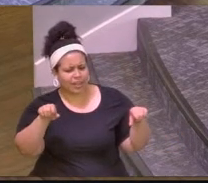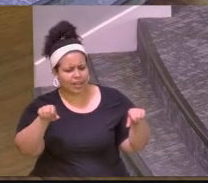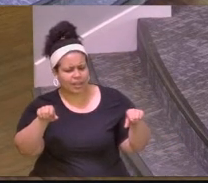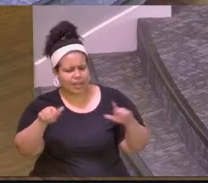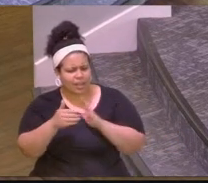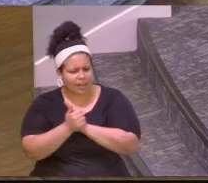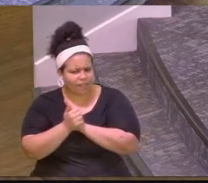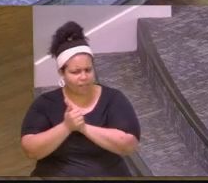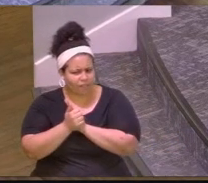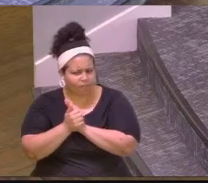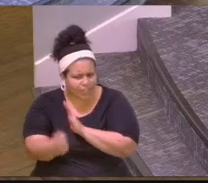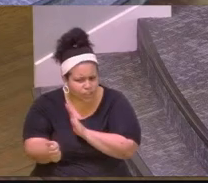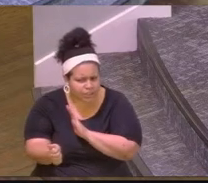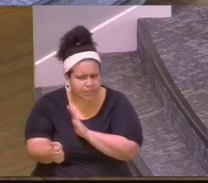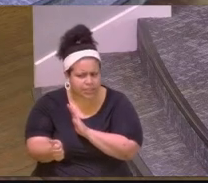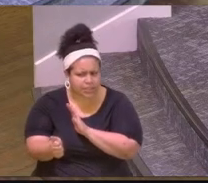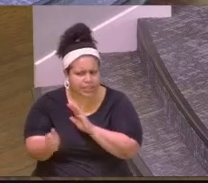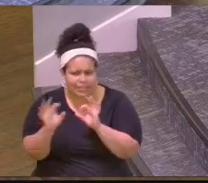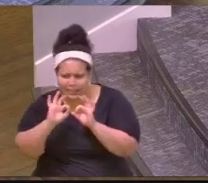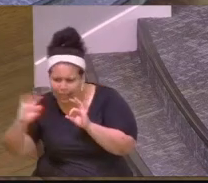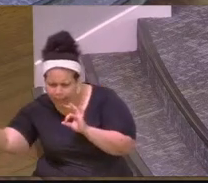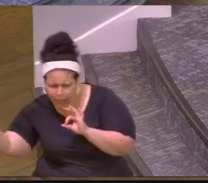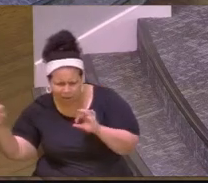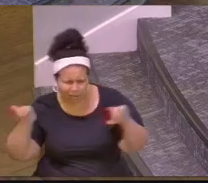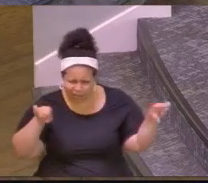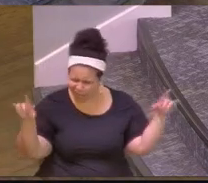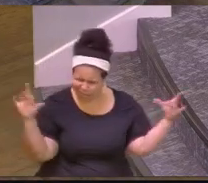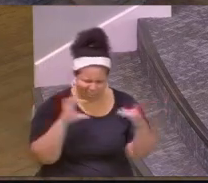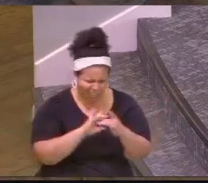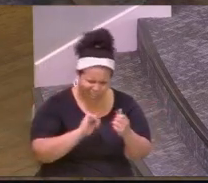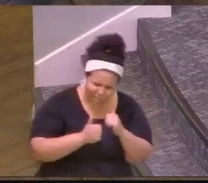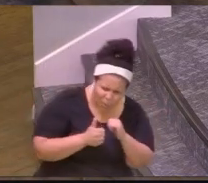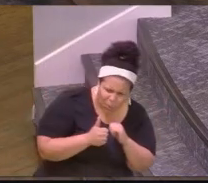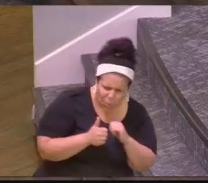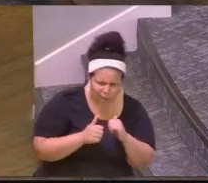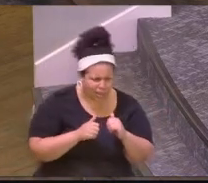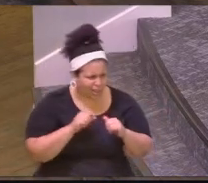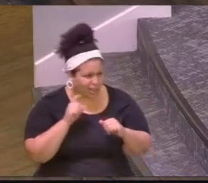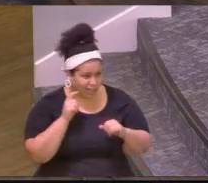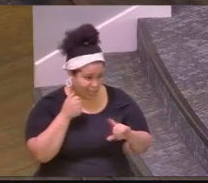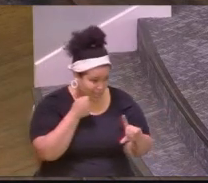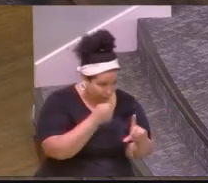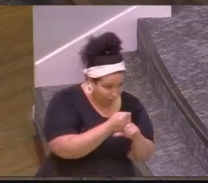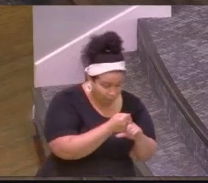or will that have any impact on any of the things that we're trying to do here? Do we know yet?